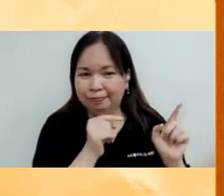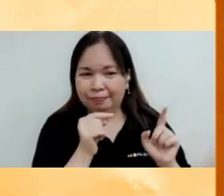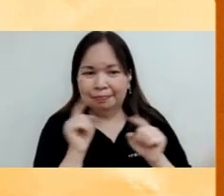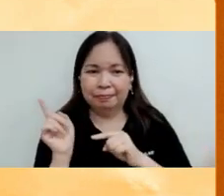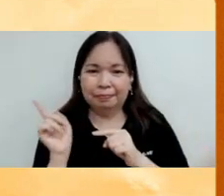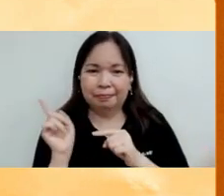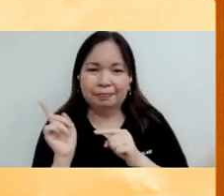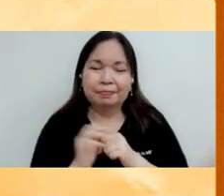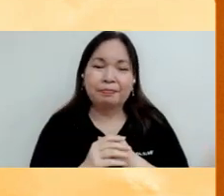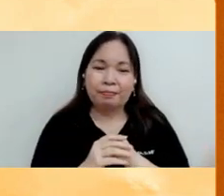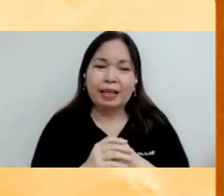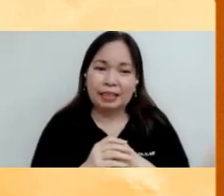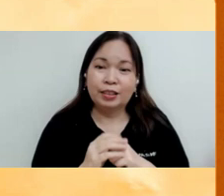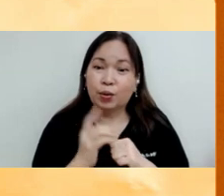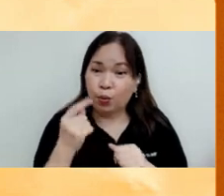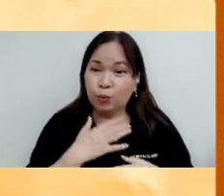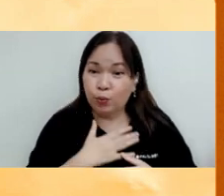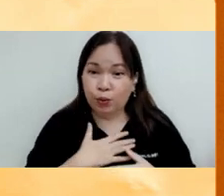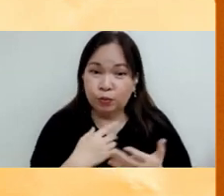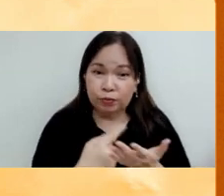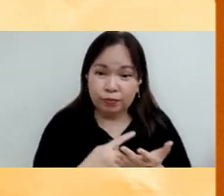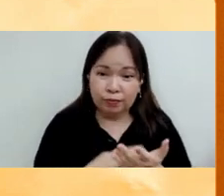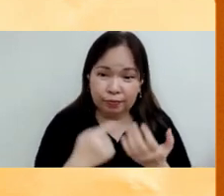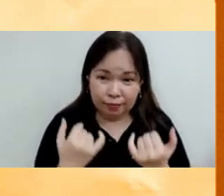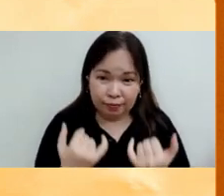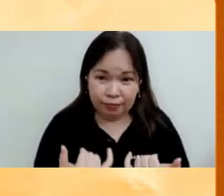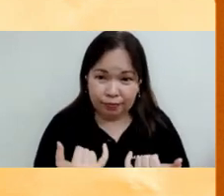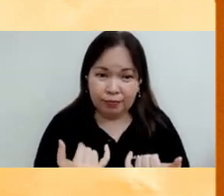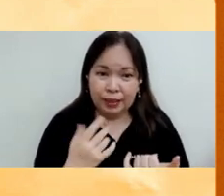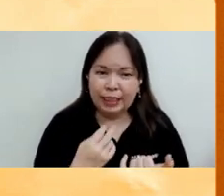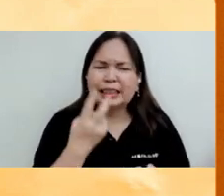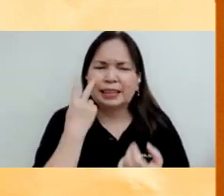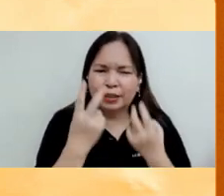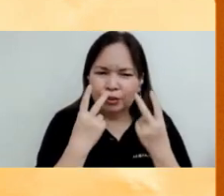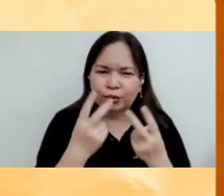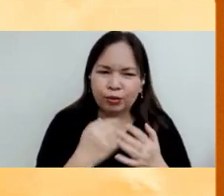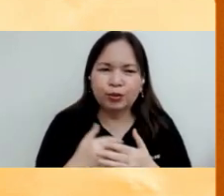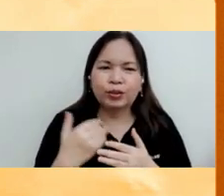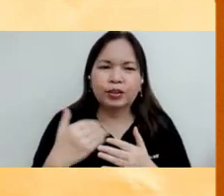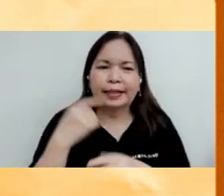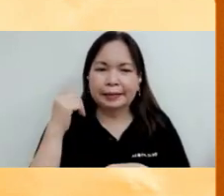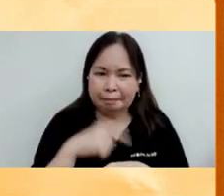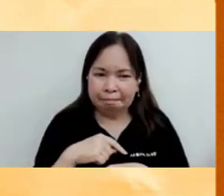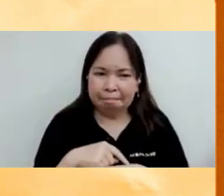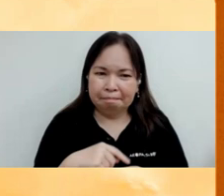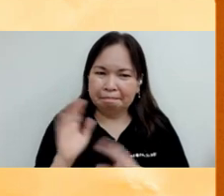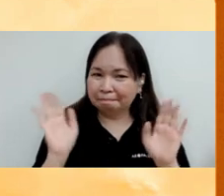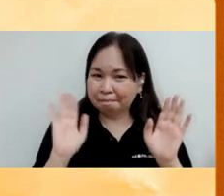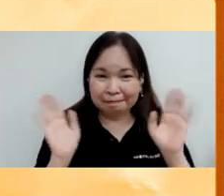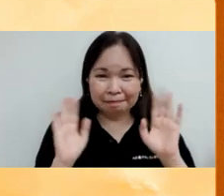Sana'y nag-enjoy kayo sa ating talakayan sa araw na ito at kita-kita tayo ulit sa susunod na usapin. Paalam!